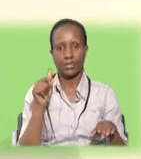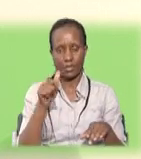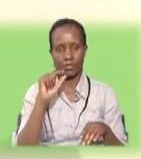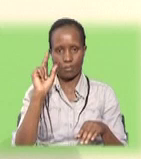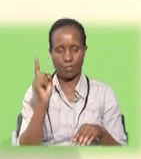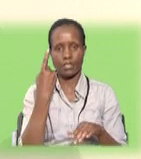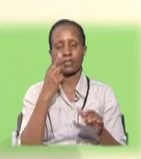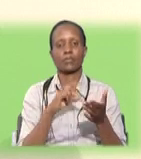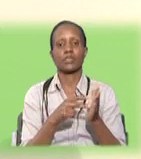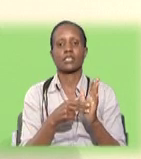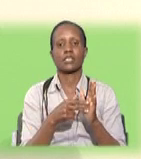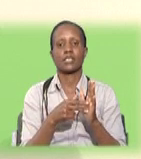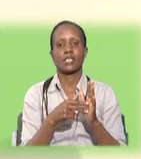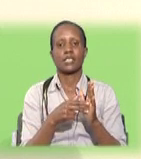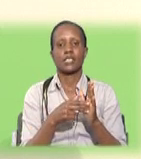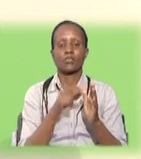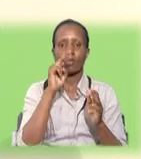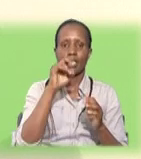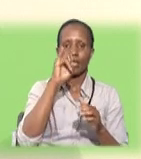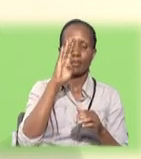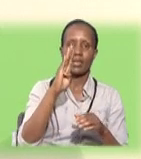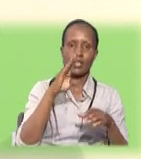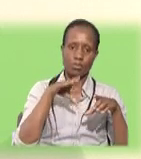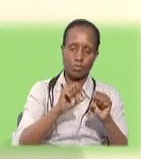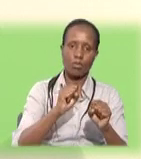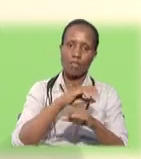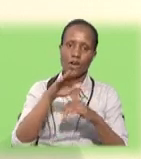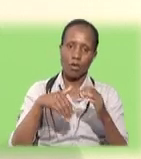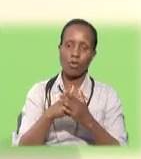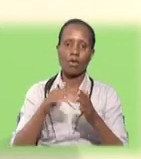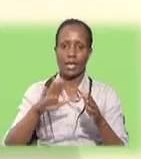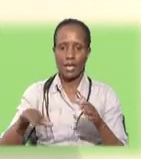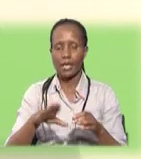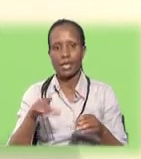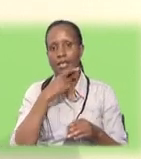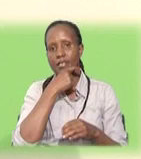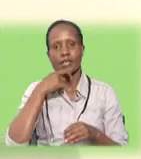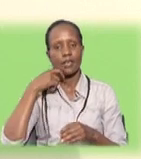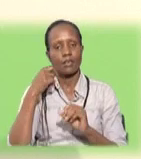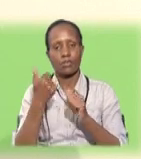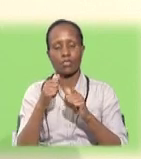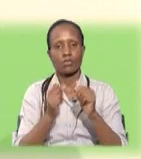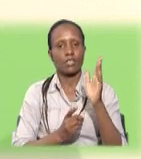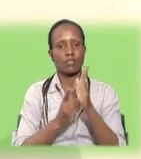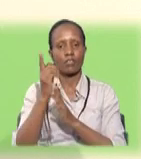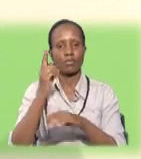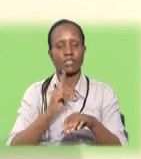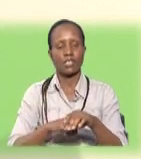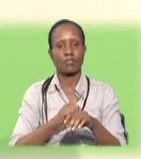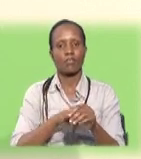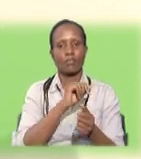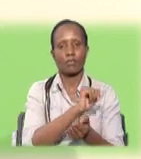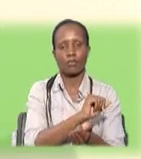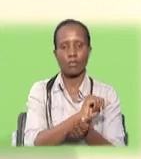at its formation. And this it did by taking over the schemes that had been developed during the colonial periods, which